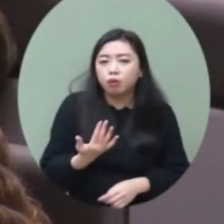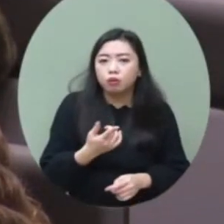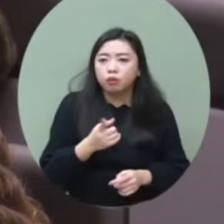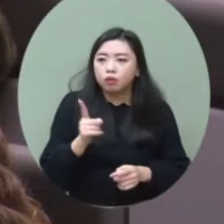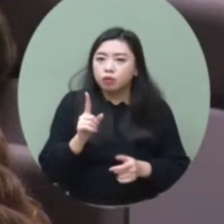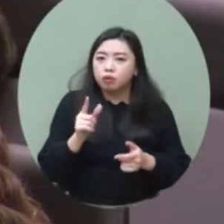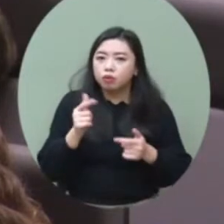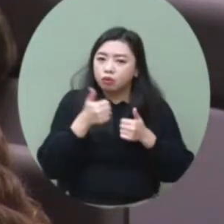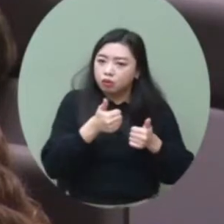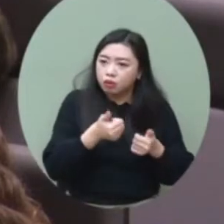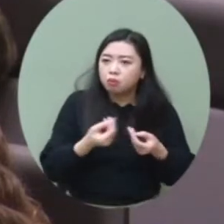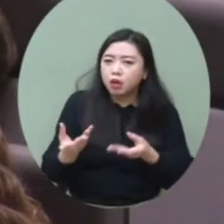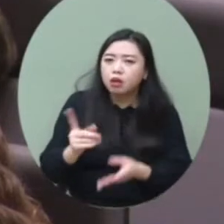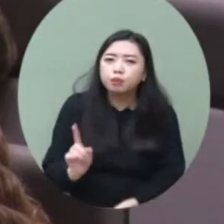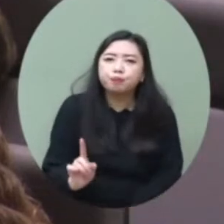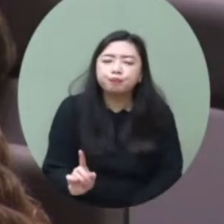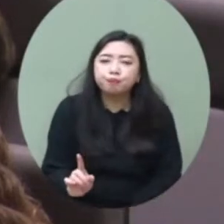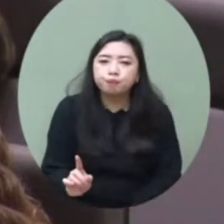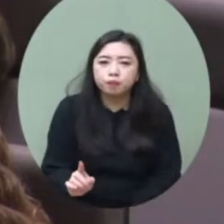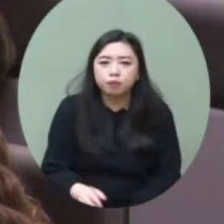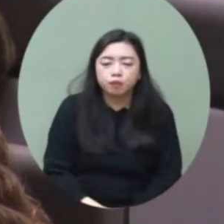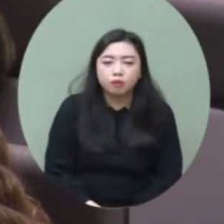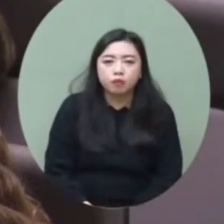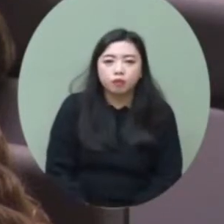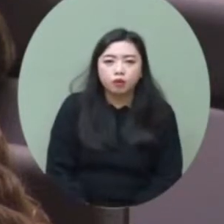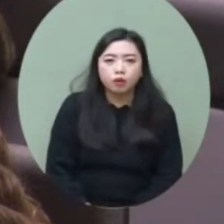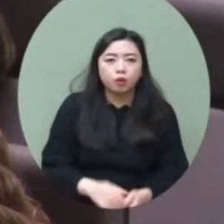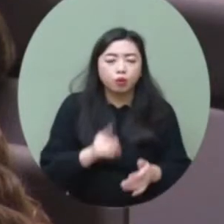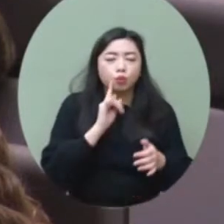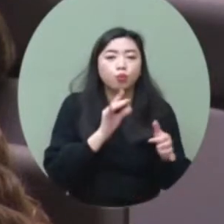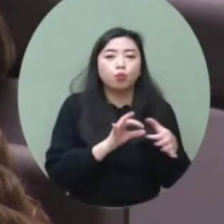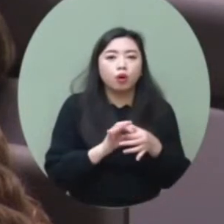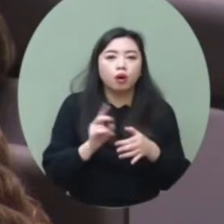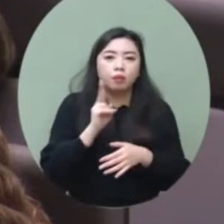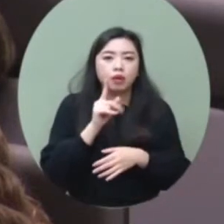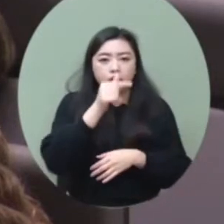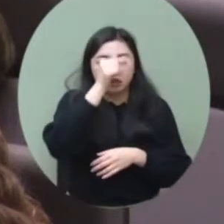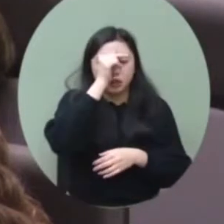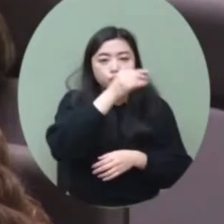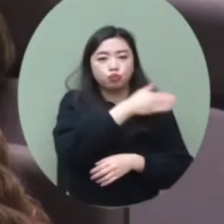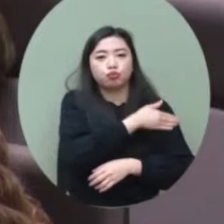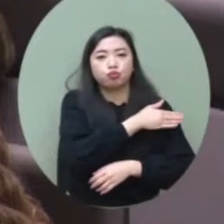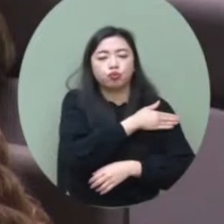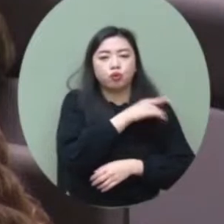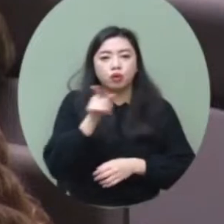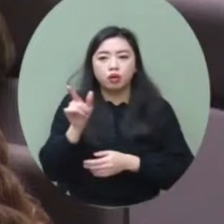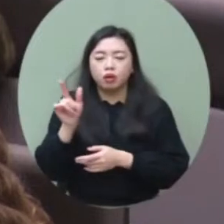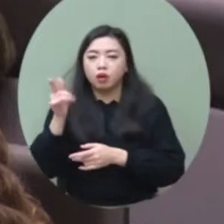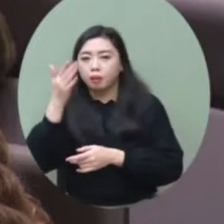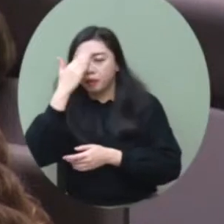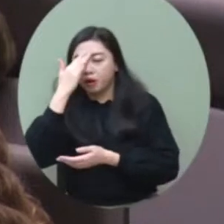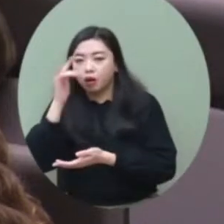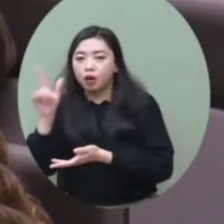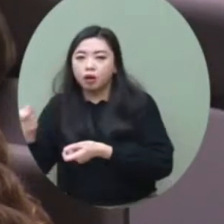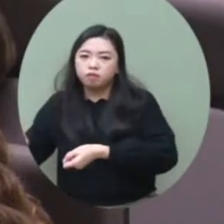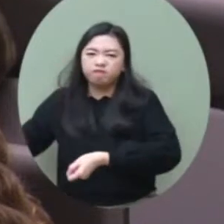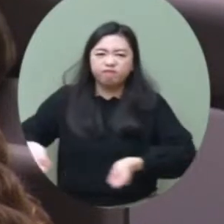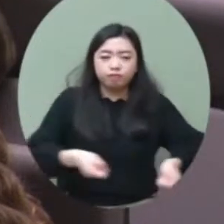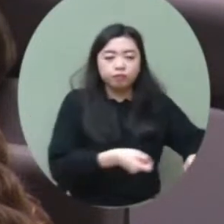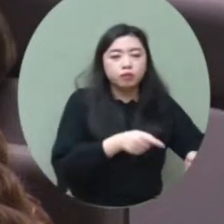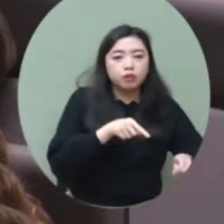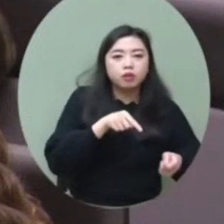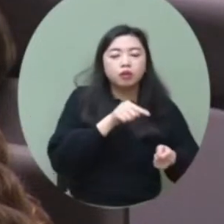been moved inside, how many patients are there and what kind of treatments would you offer them?